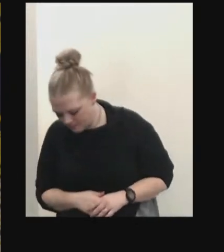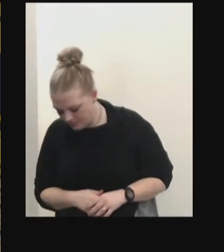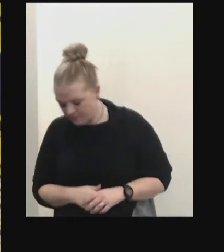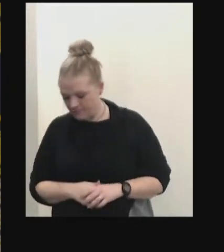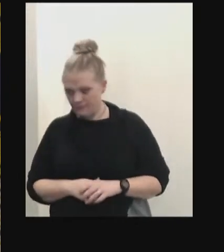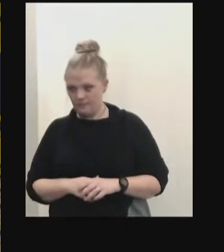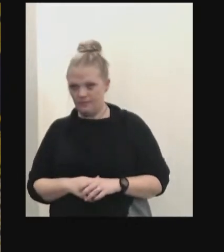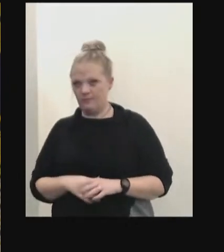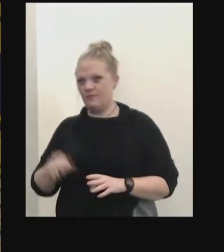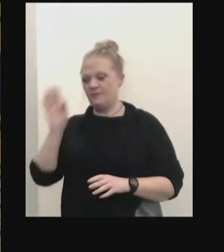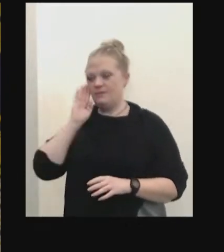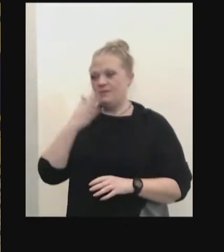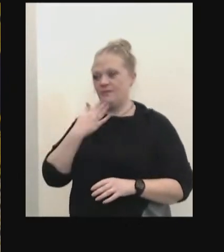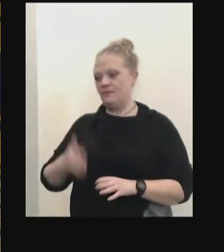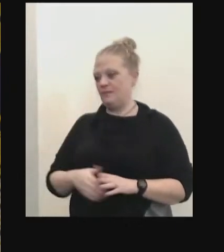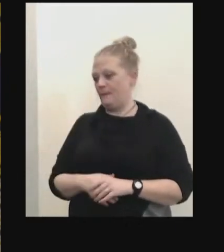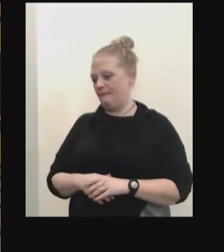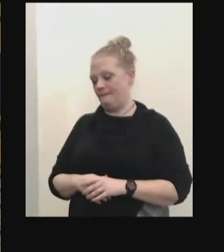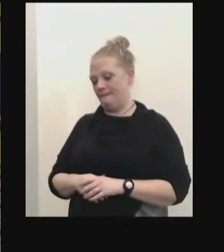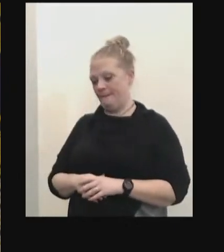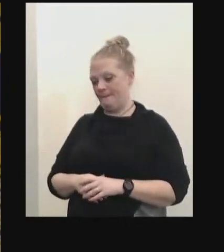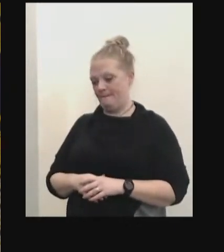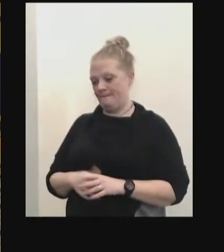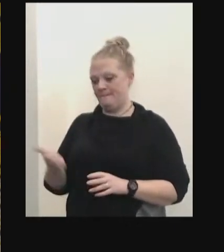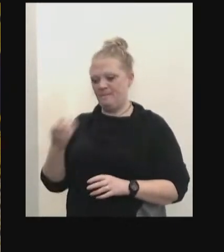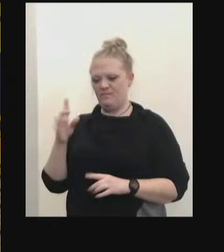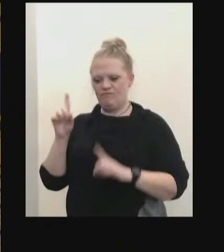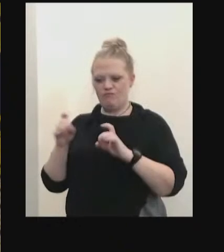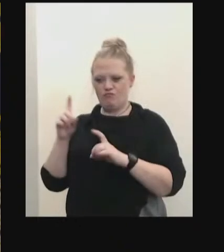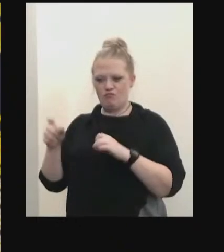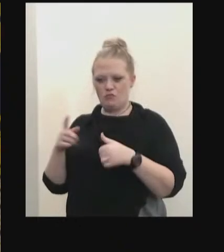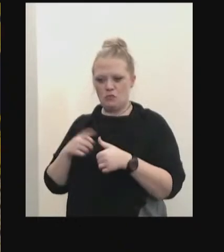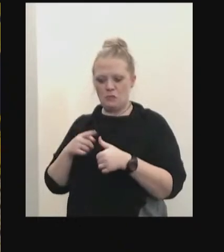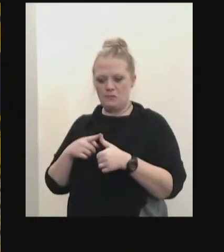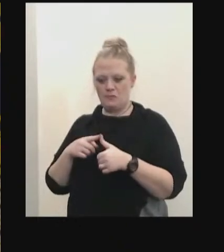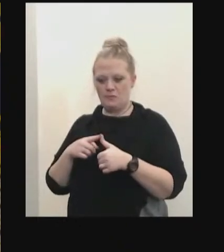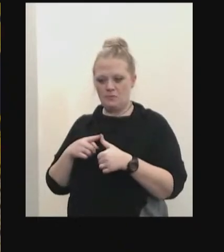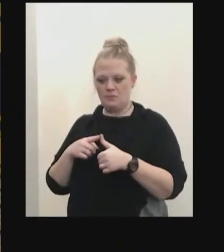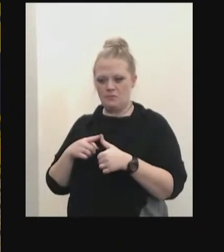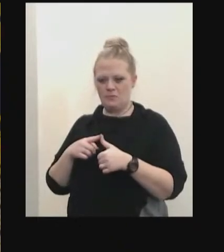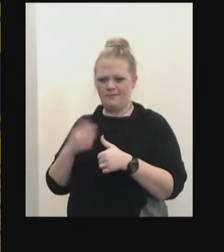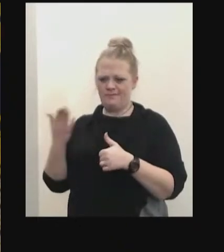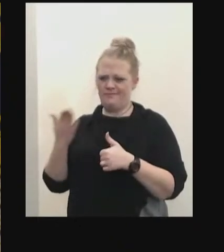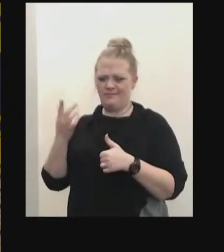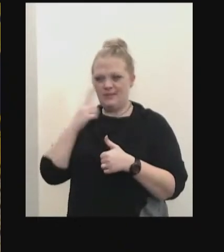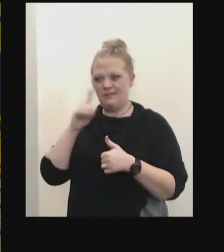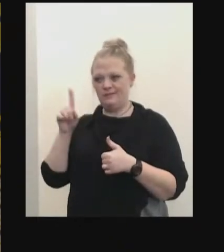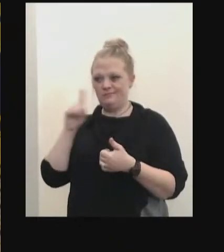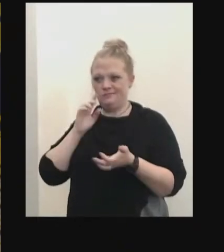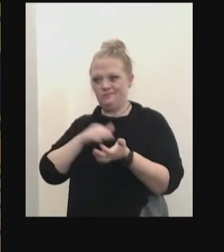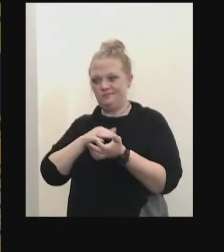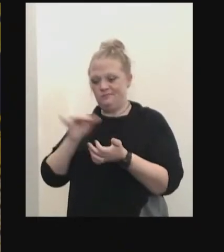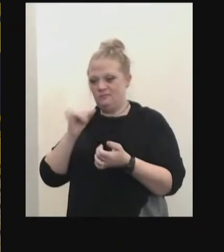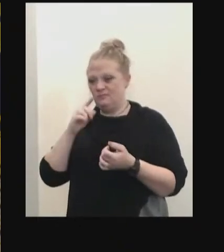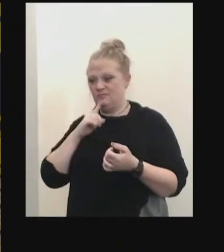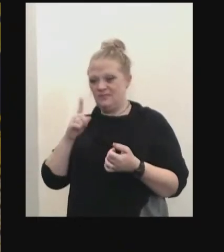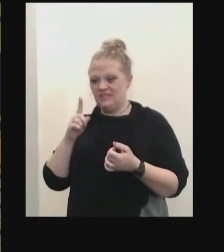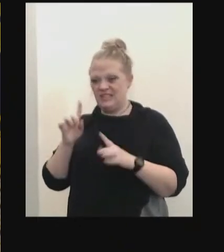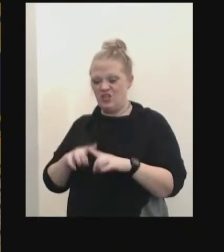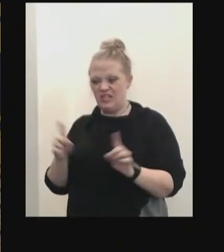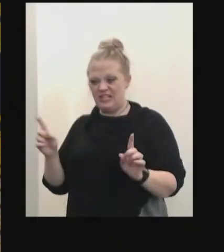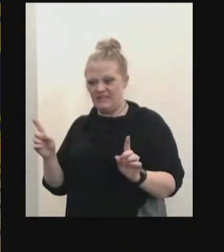Hi, thank you. A couple of questions. One, this might be for the health commissioner. Is there any difference in